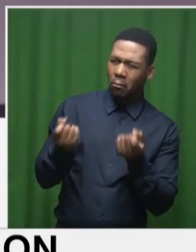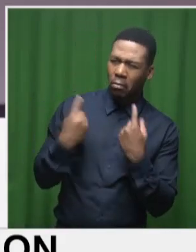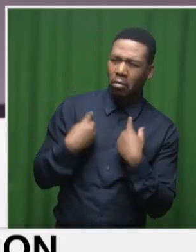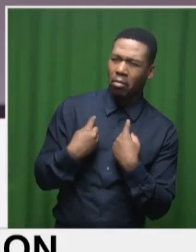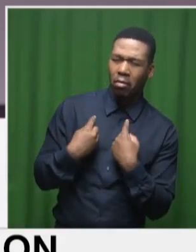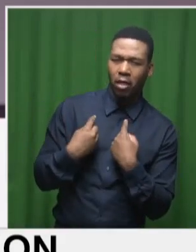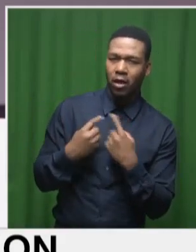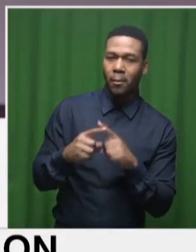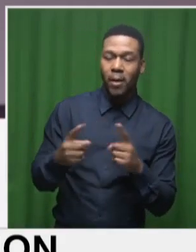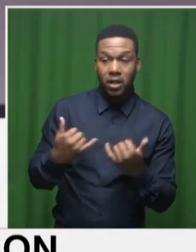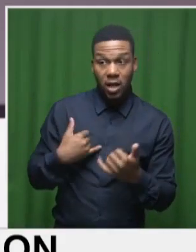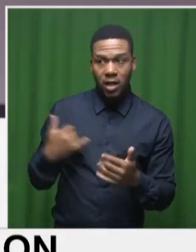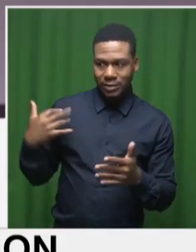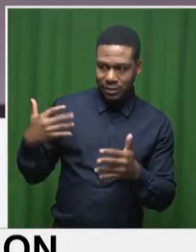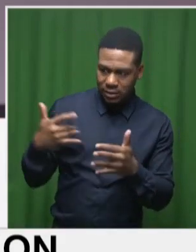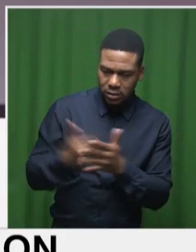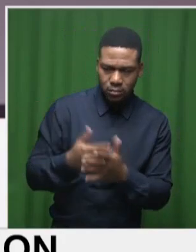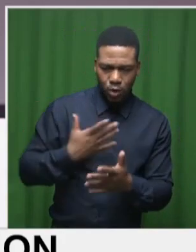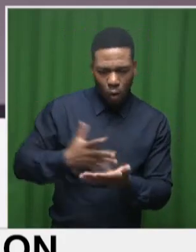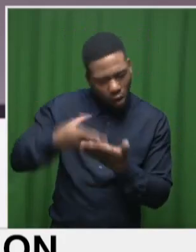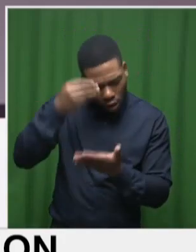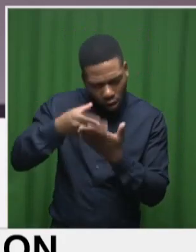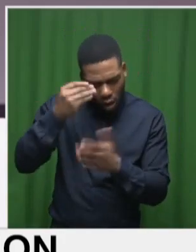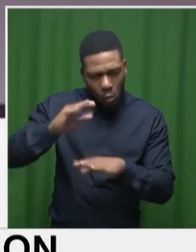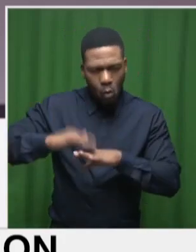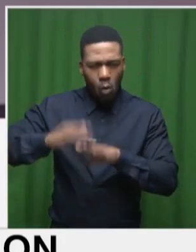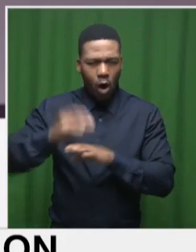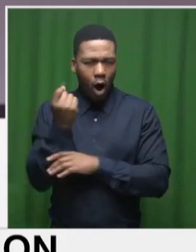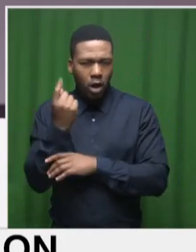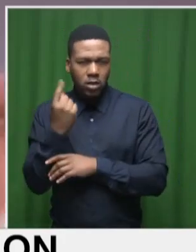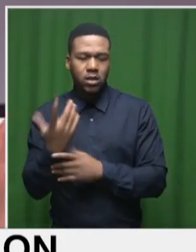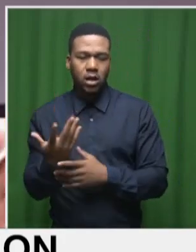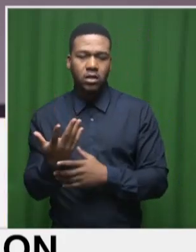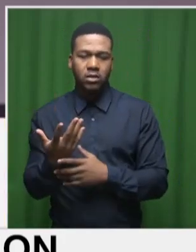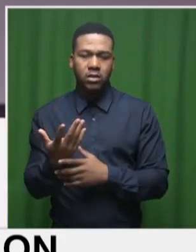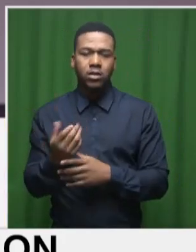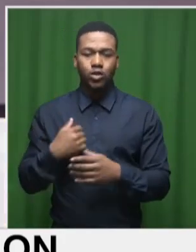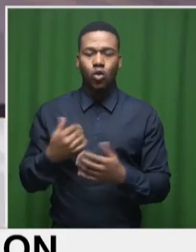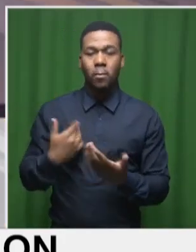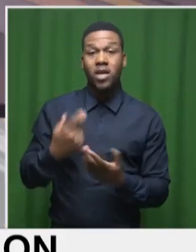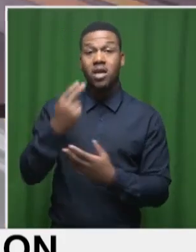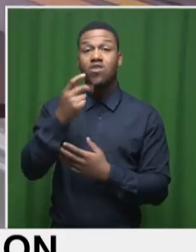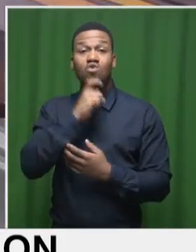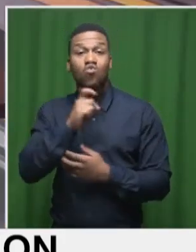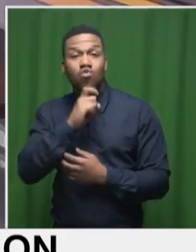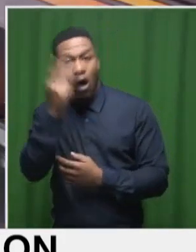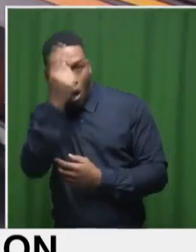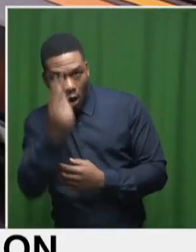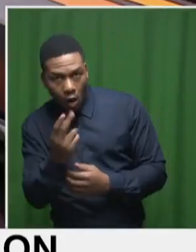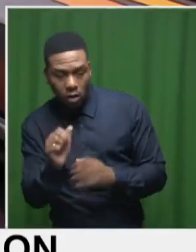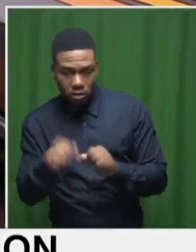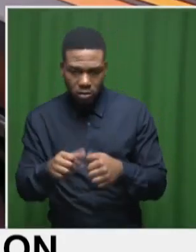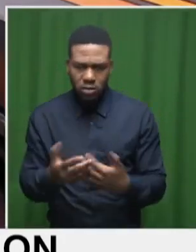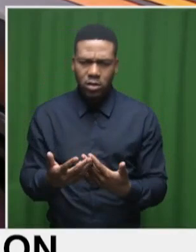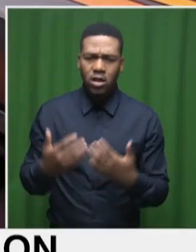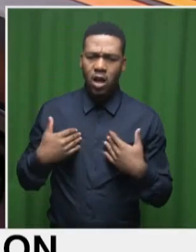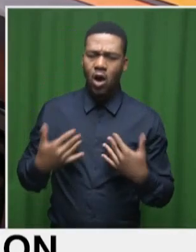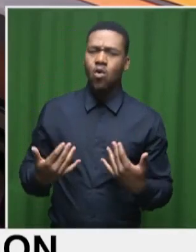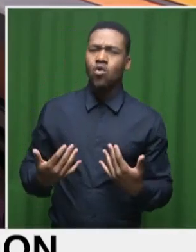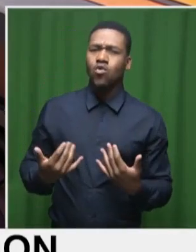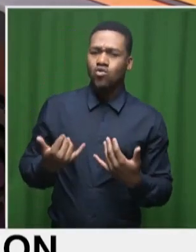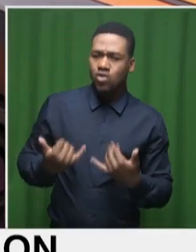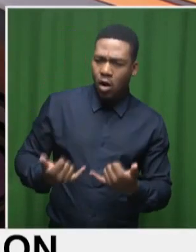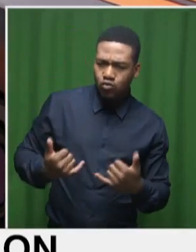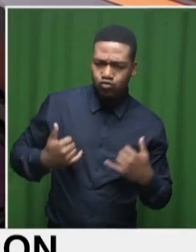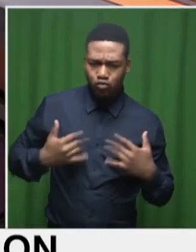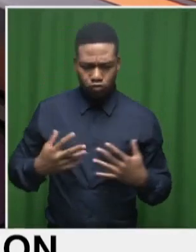also just understanding that a lot of what I do needs to mean something. So art-wise. So I had to now look into who